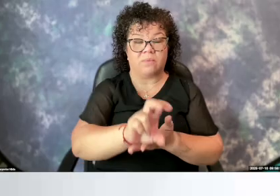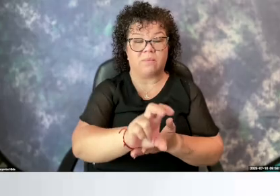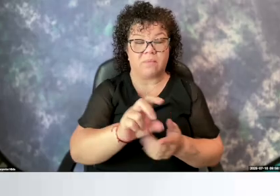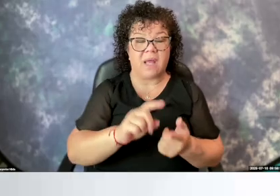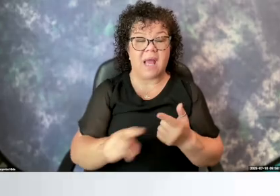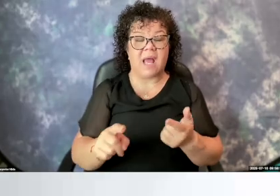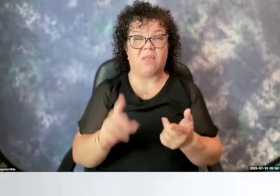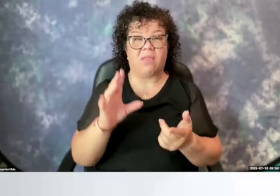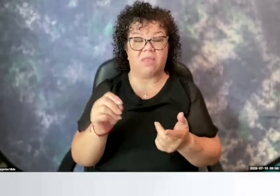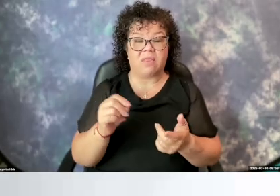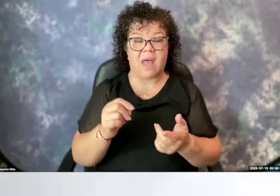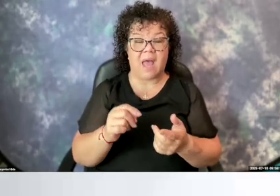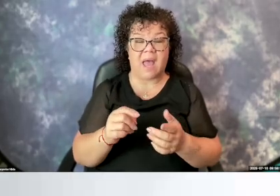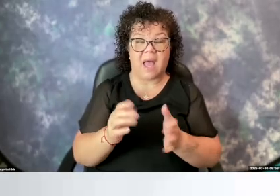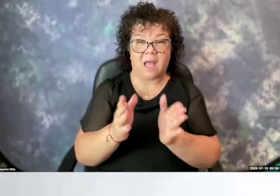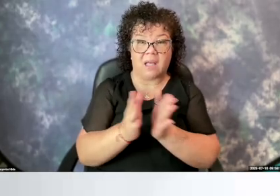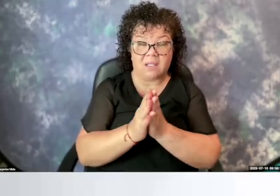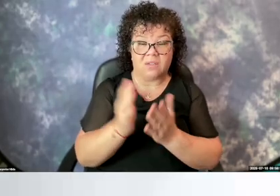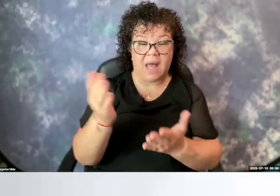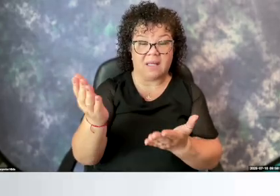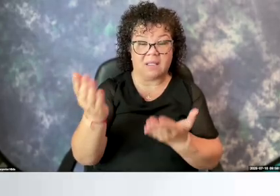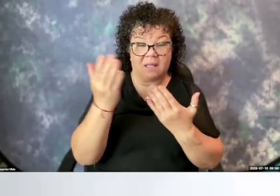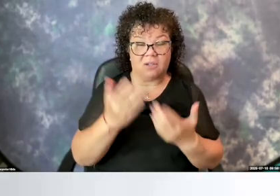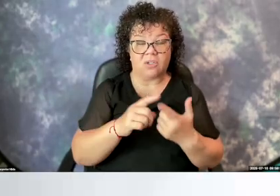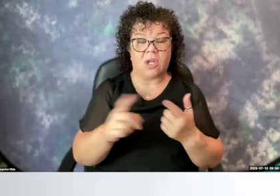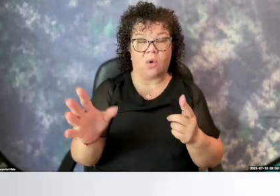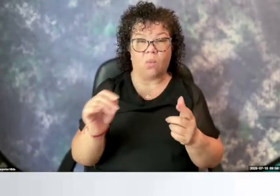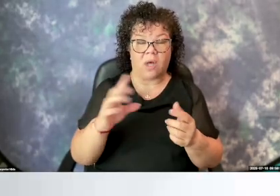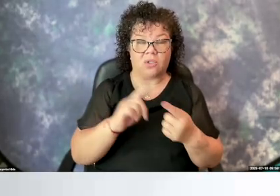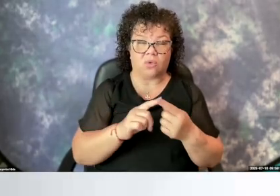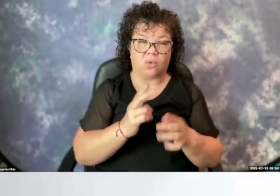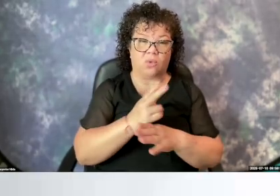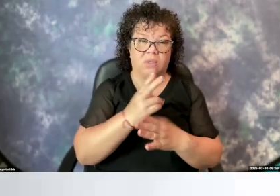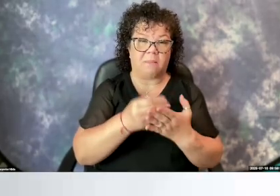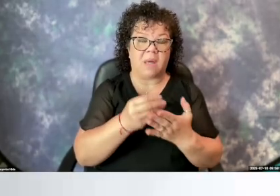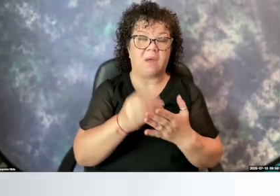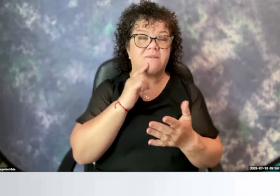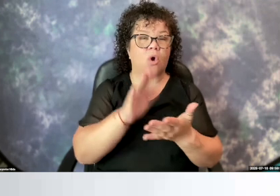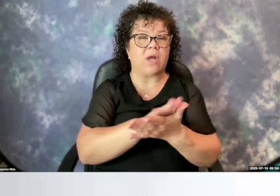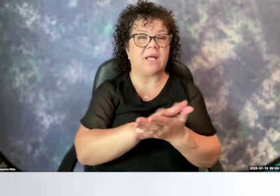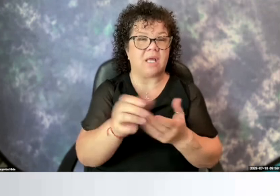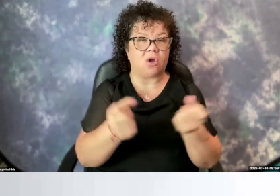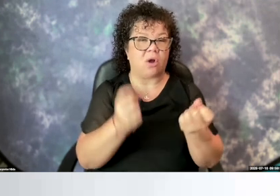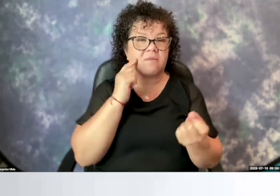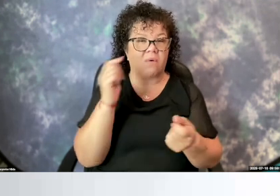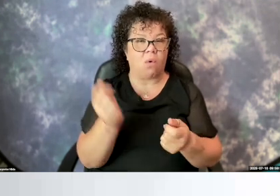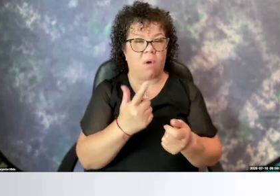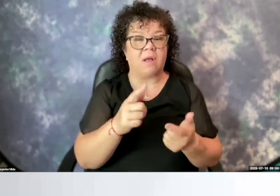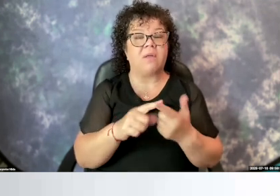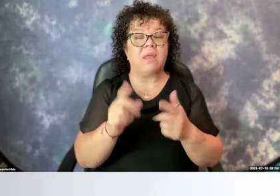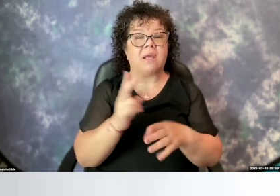solicitation directed them to prioritize those funds towards Clean Cars for All incentives. So they can use up